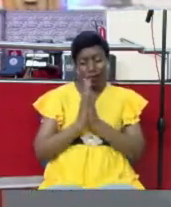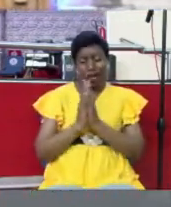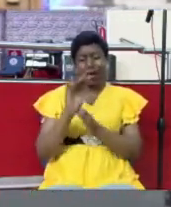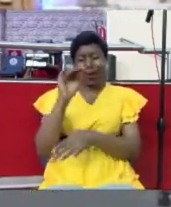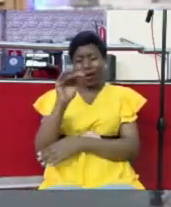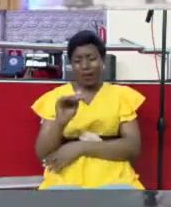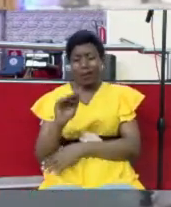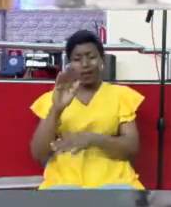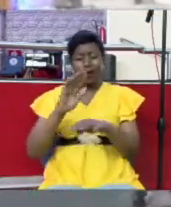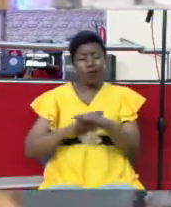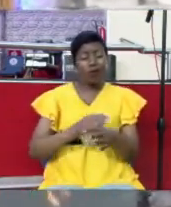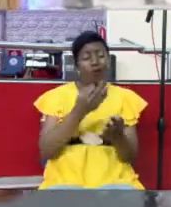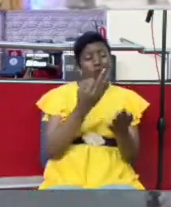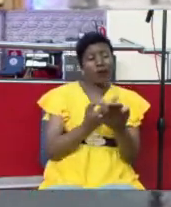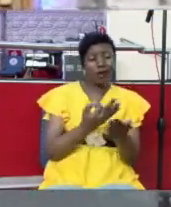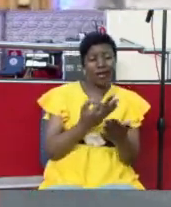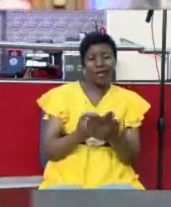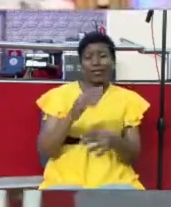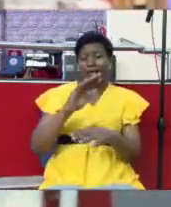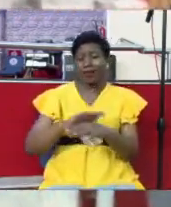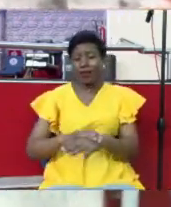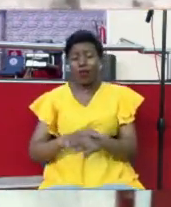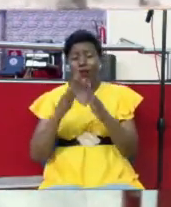house, give me a good wife,